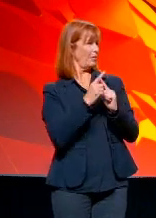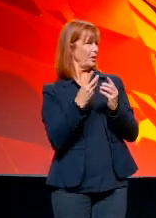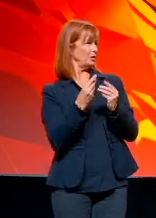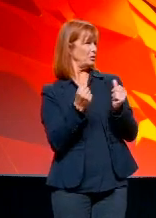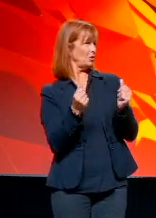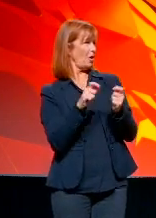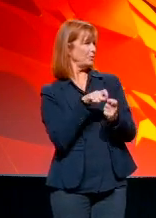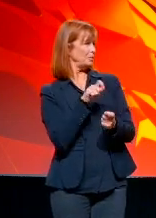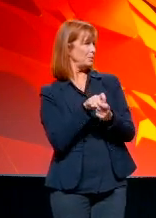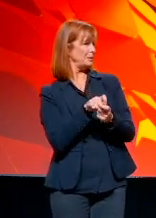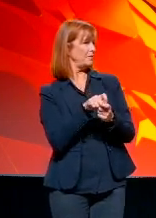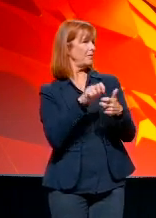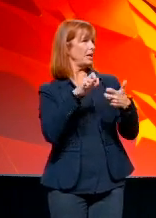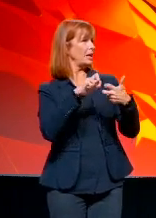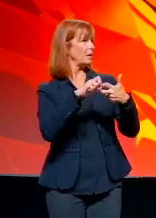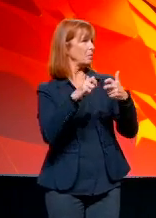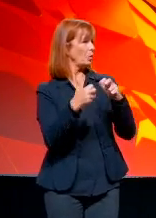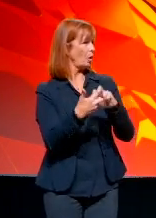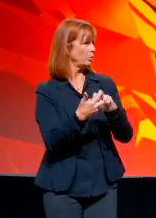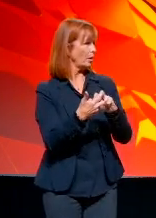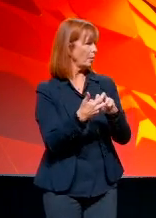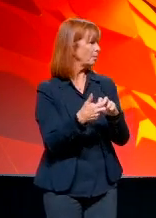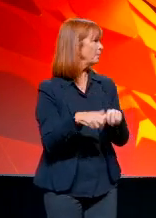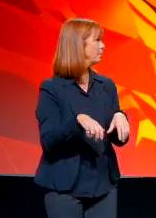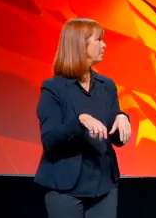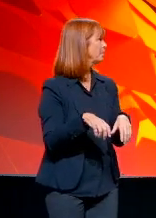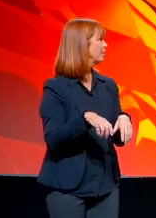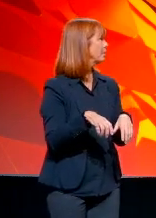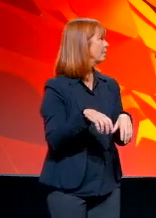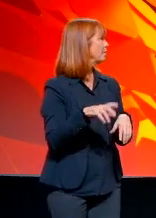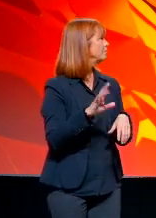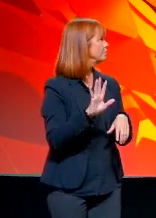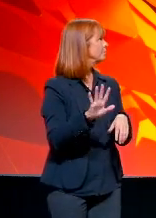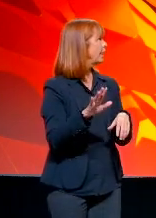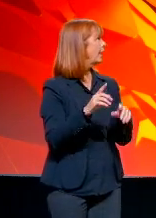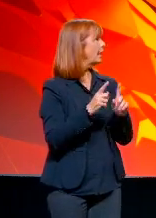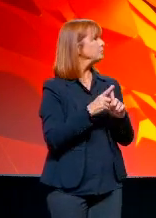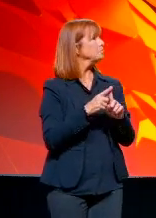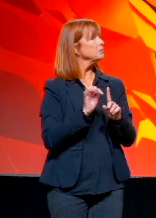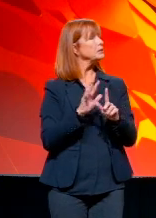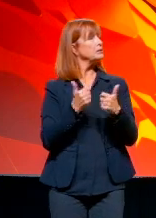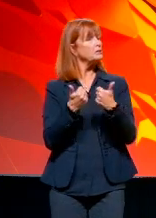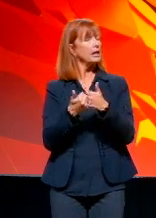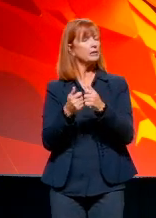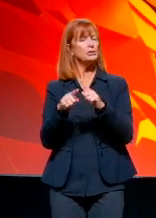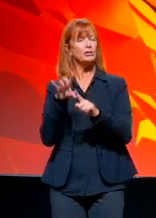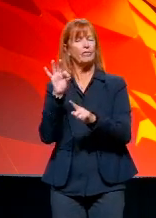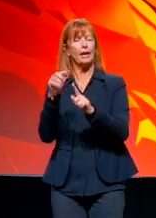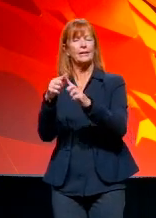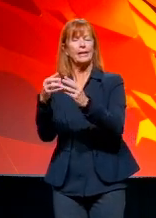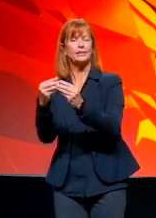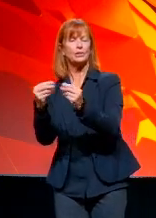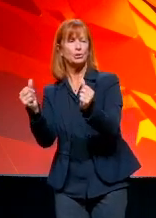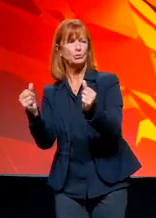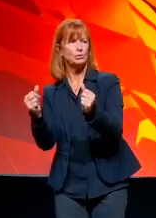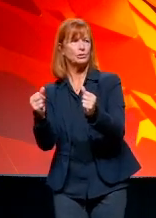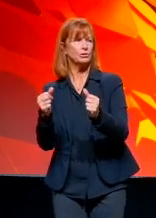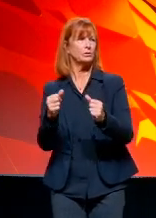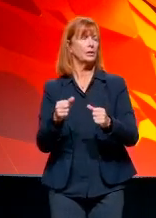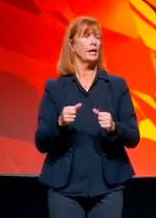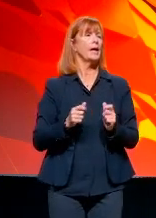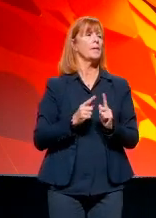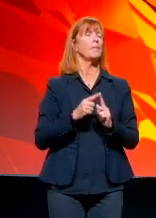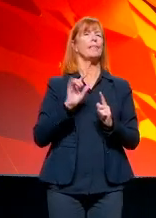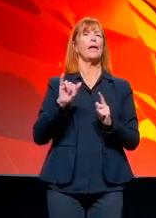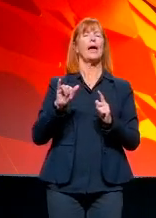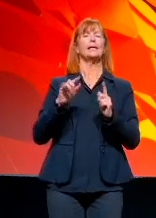particular problem from scratch, it's incredibly hard to build like a domain-specific solutions from ground up. But by building this